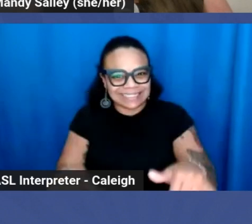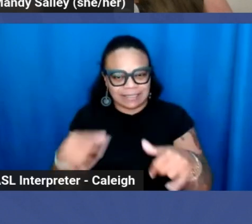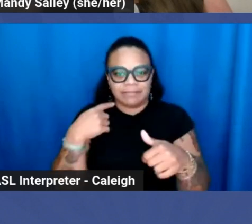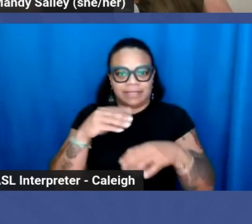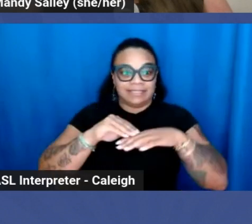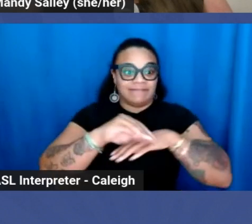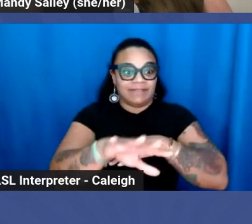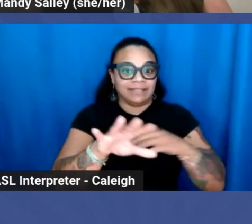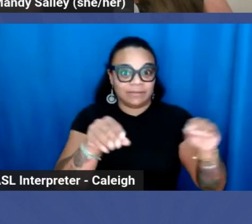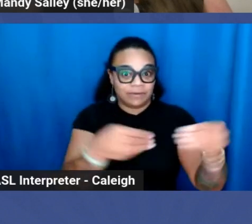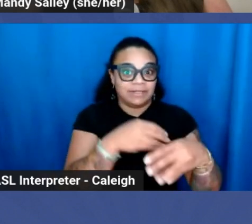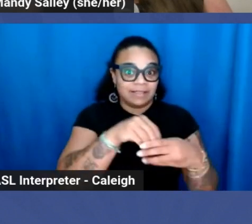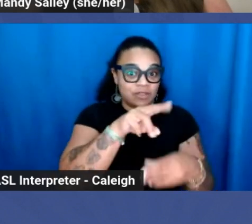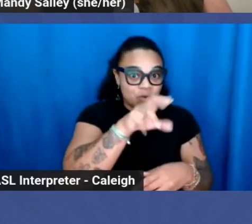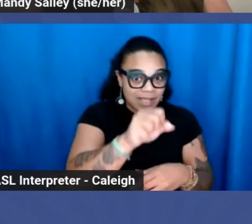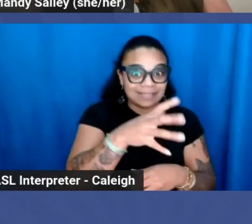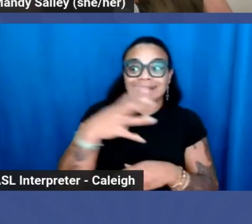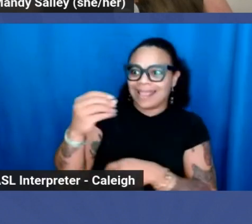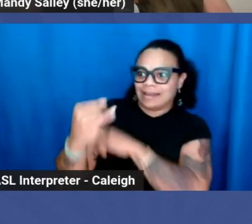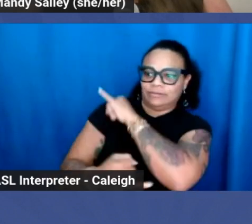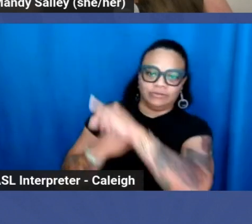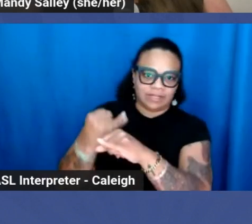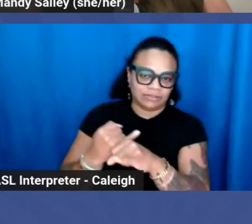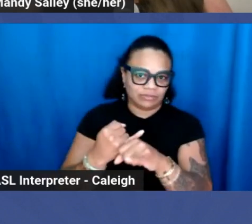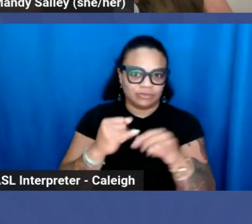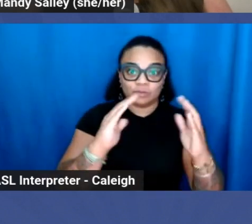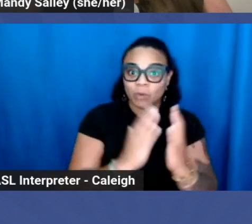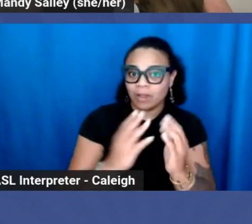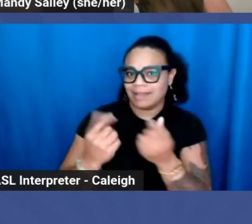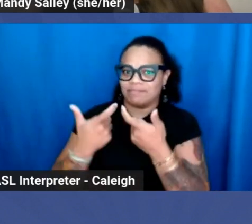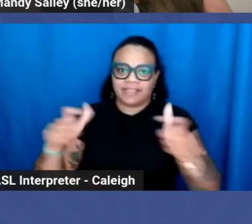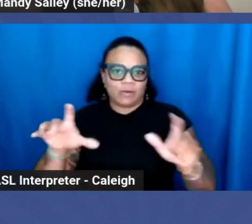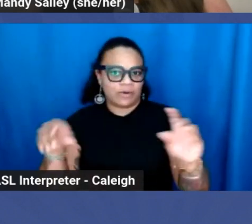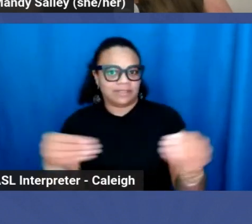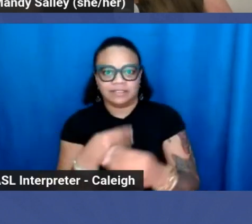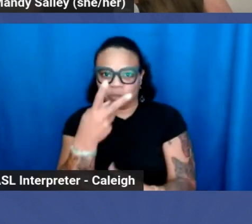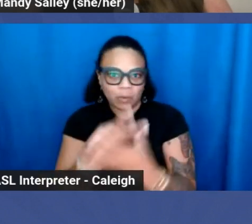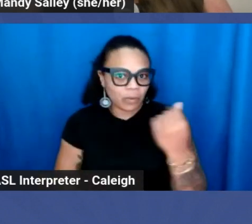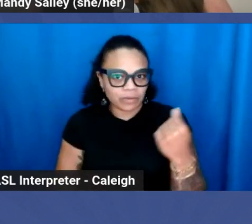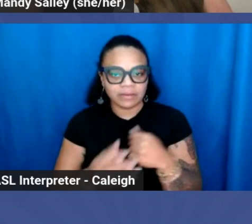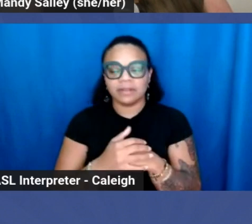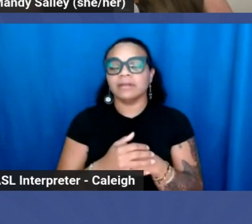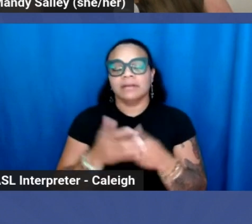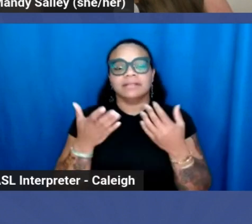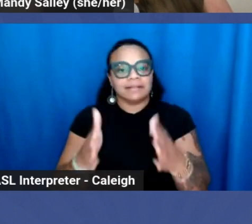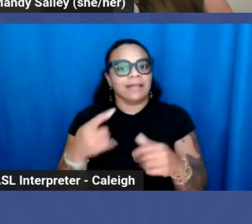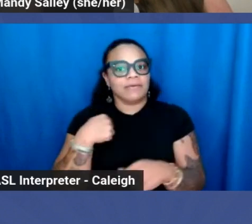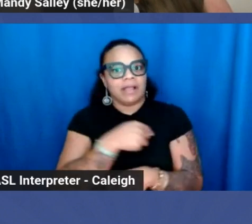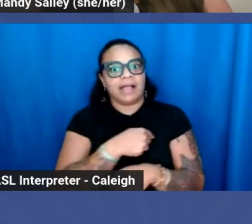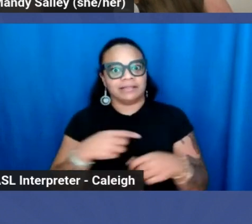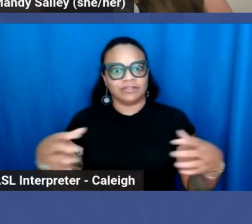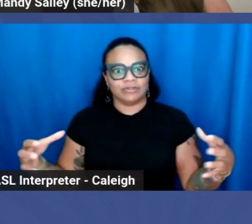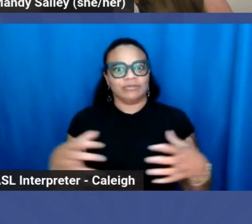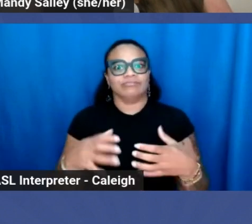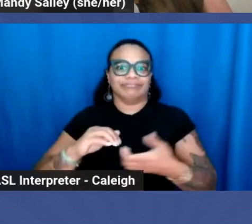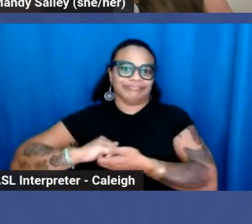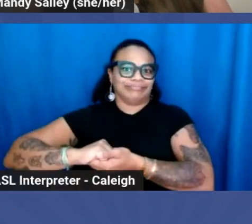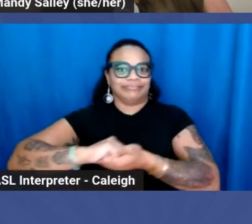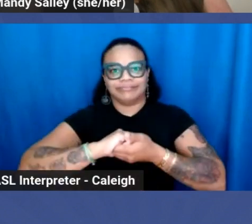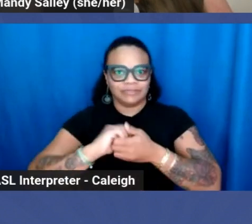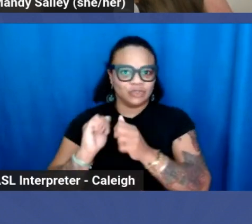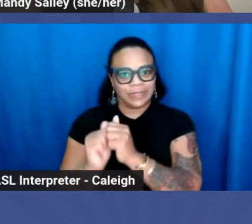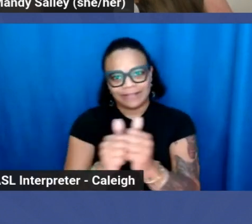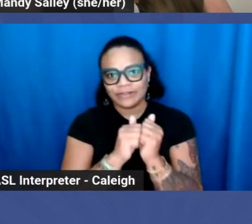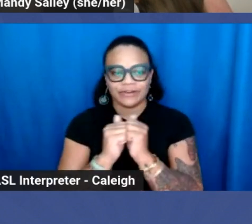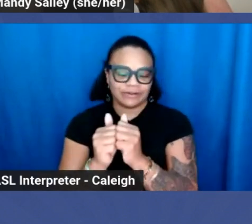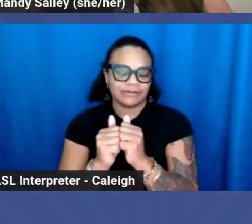in the US as worldwide, small and big, and has allowed us to kind of come together in many